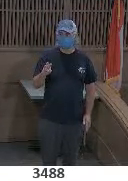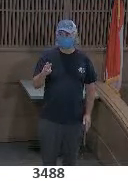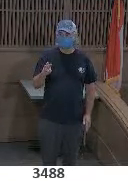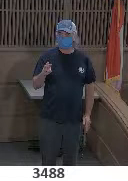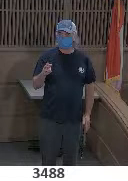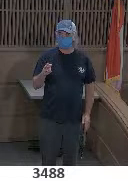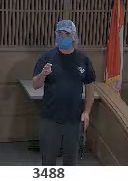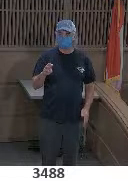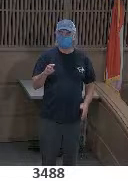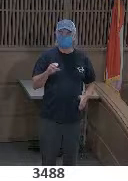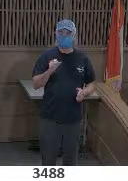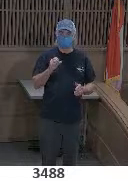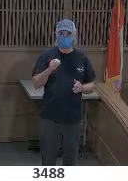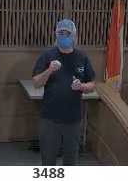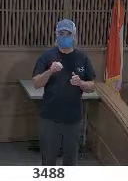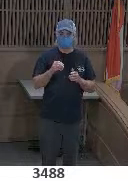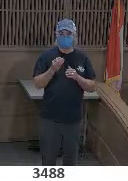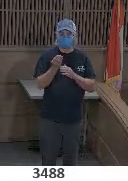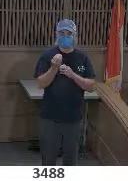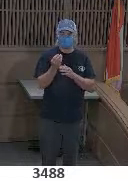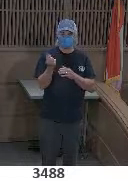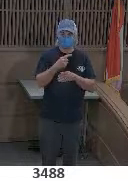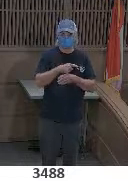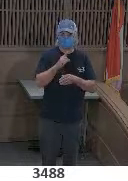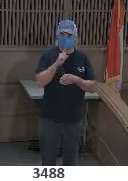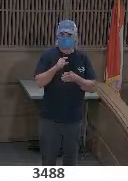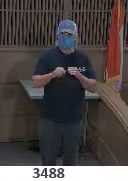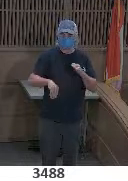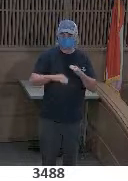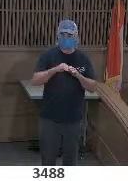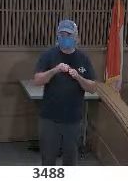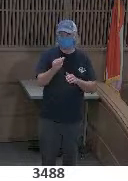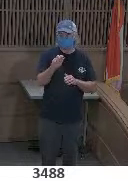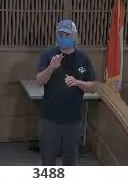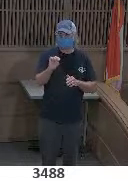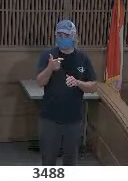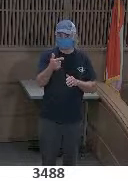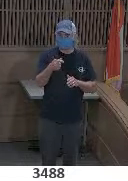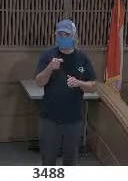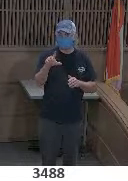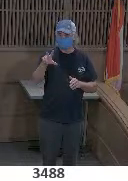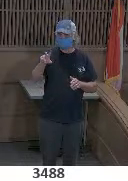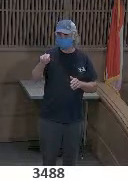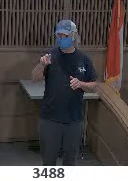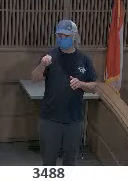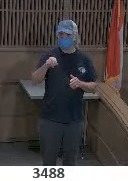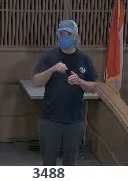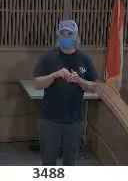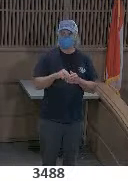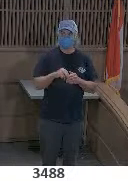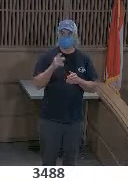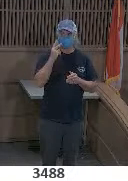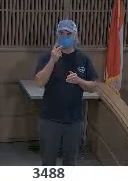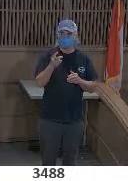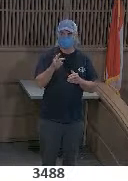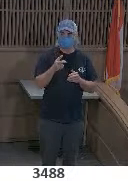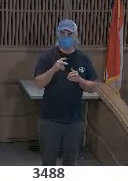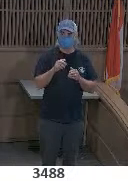August 30th. But you see here the number of tests in blue have been